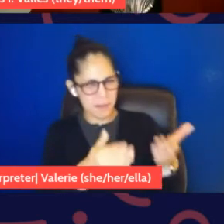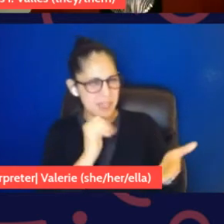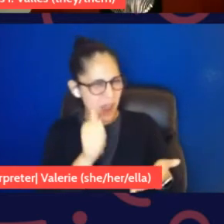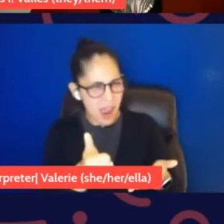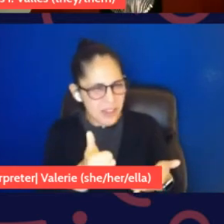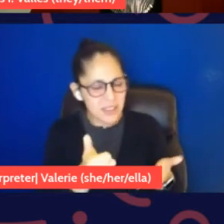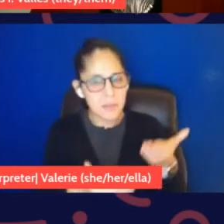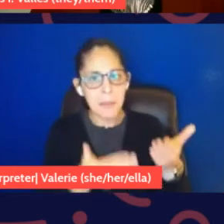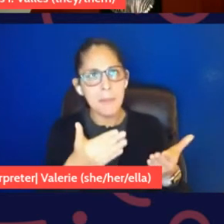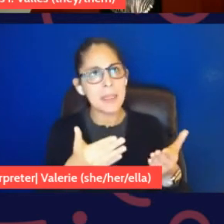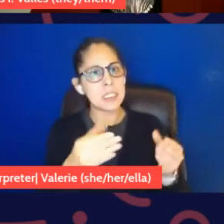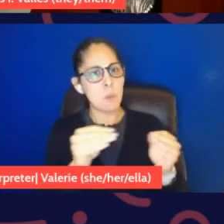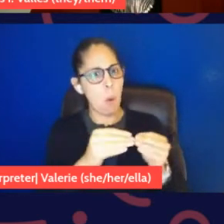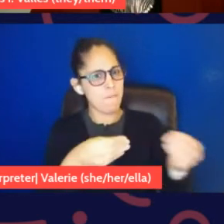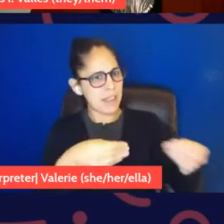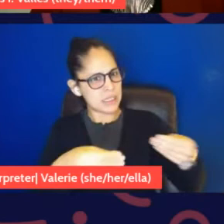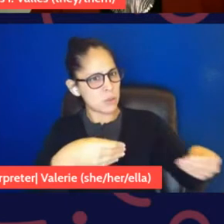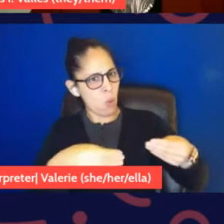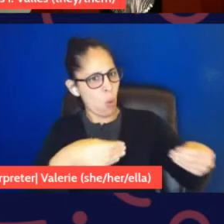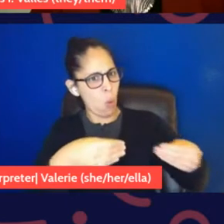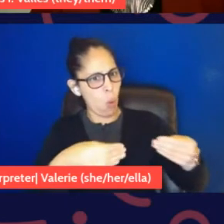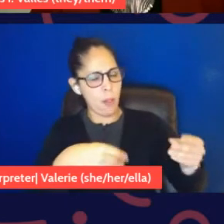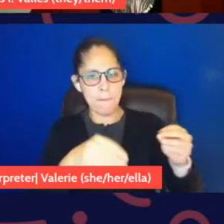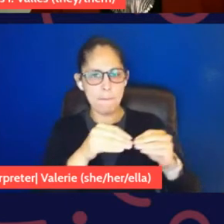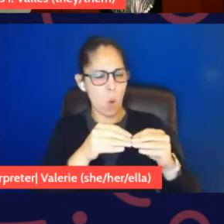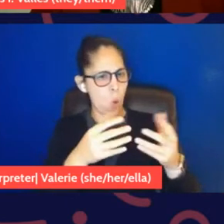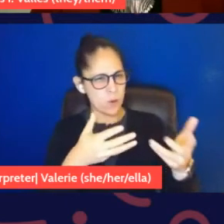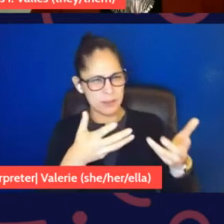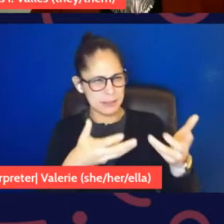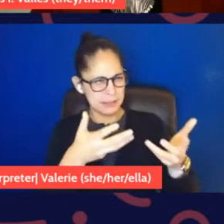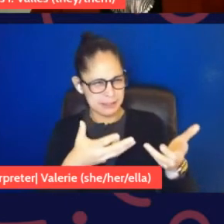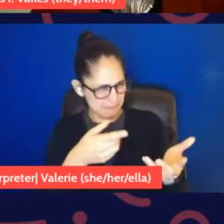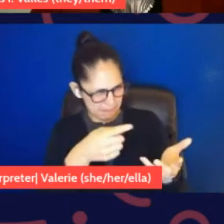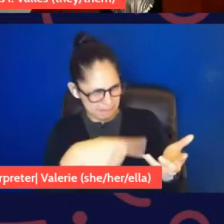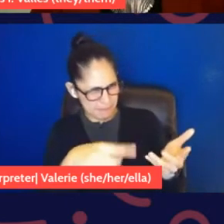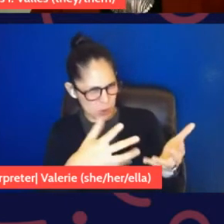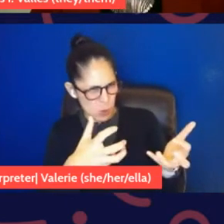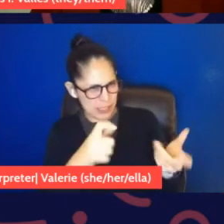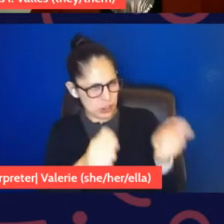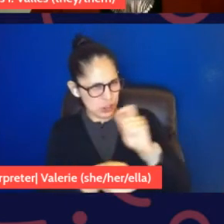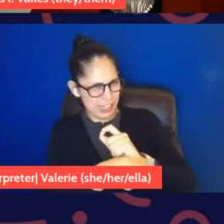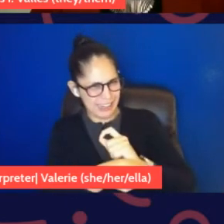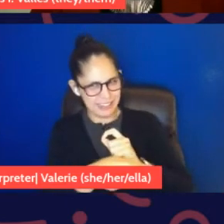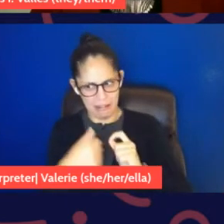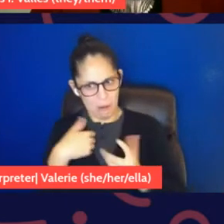Maybe it's as flexible and desirous of change as I am.